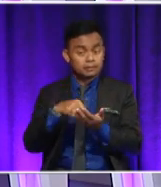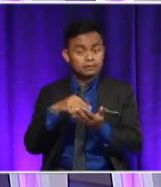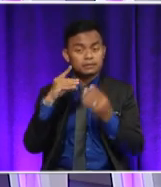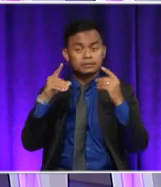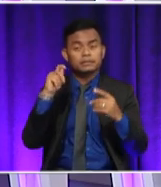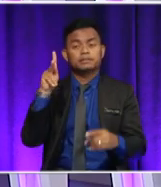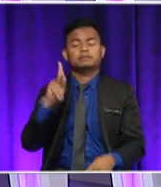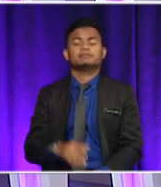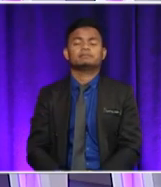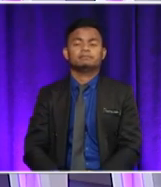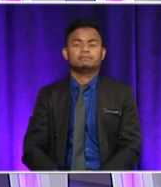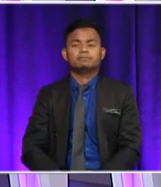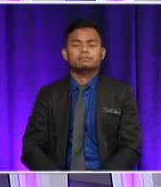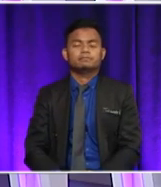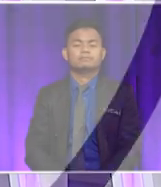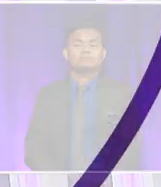KPM.